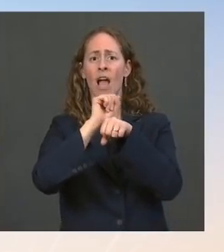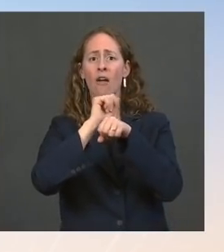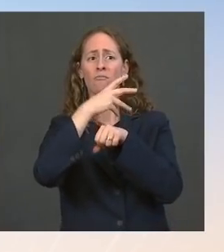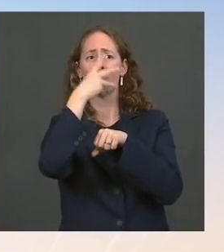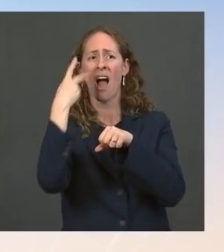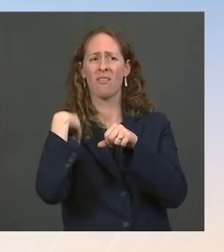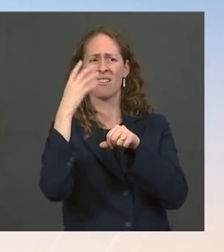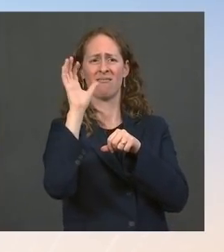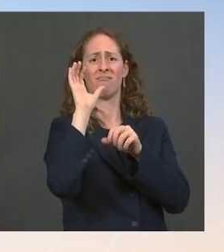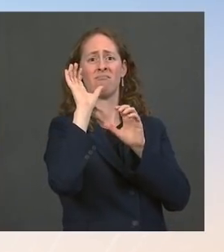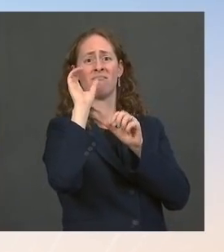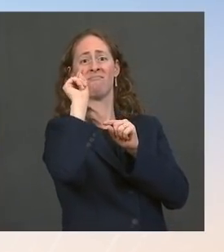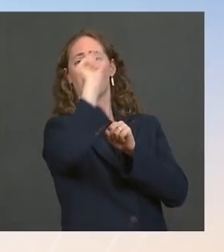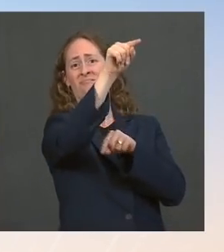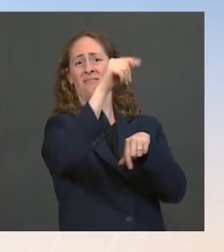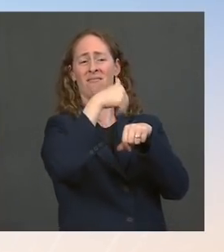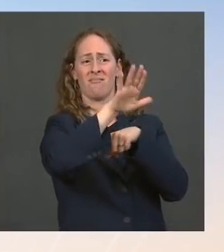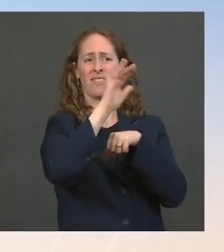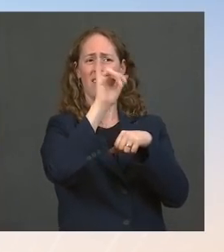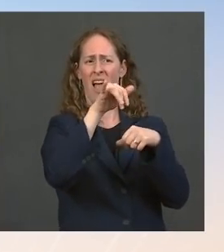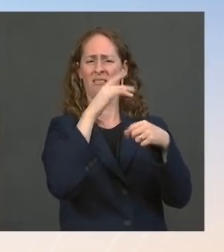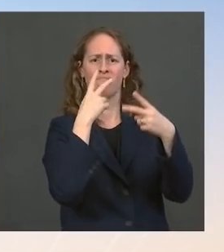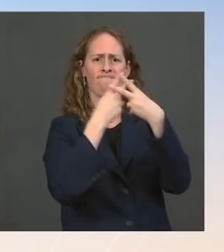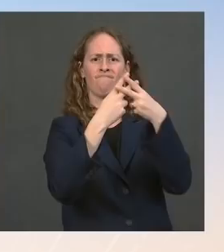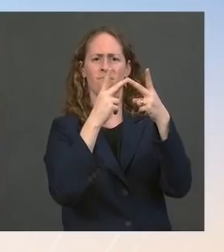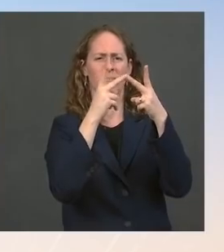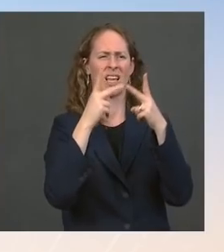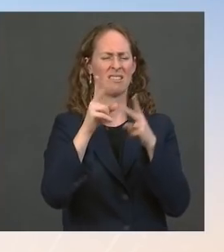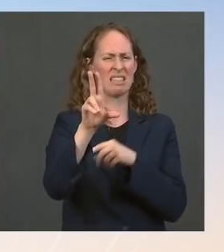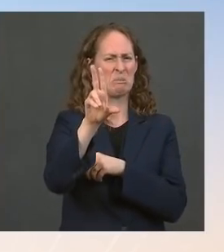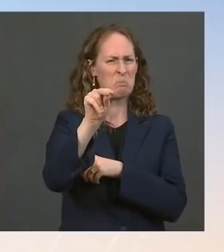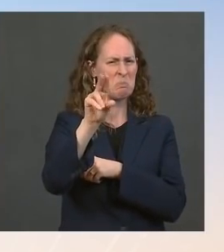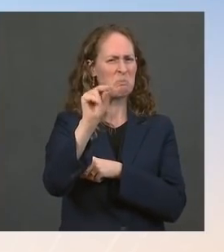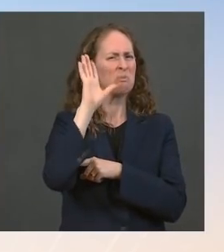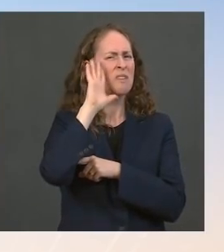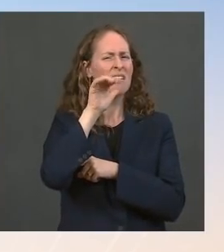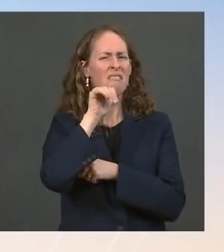some confusion related to